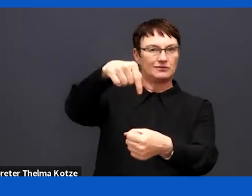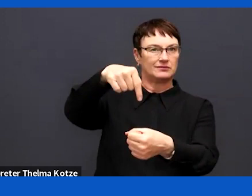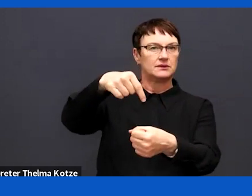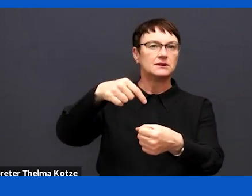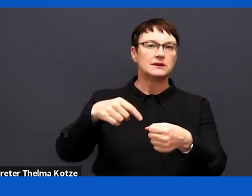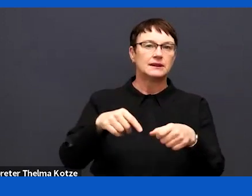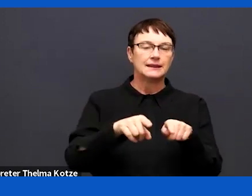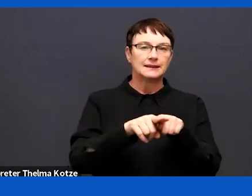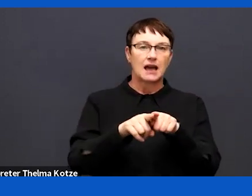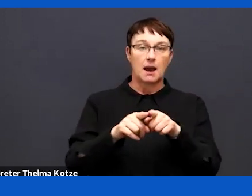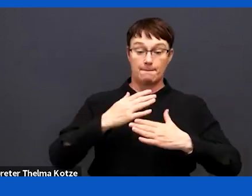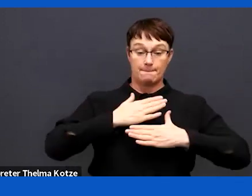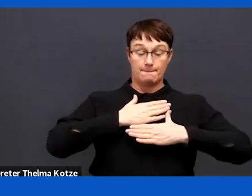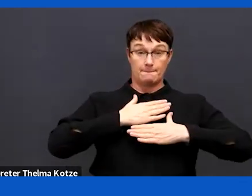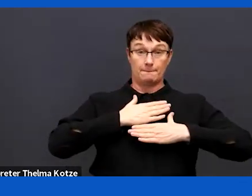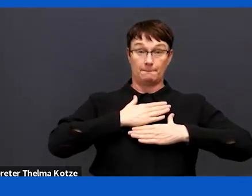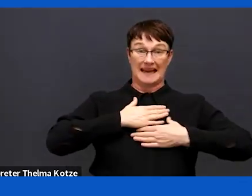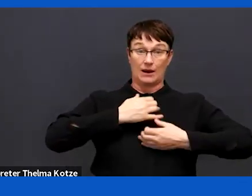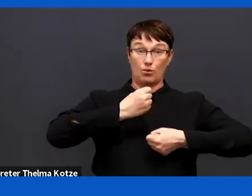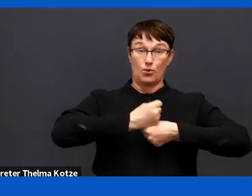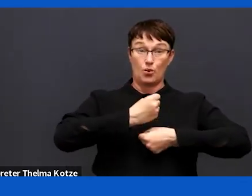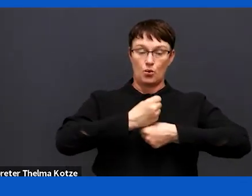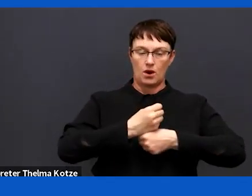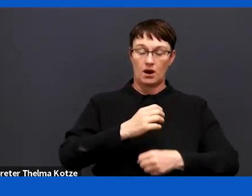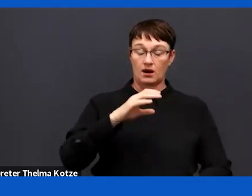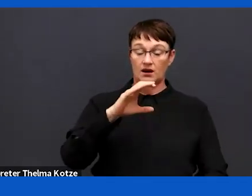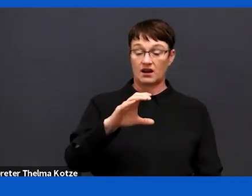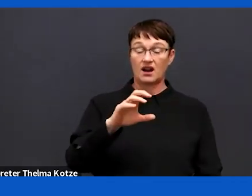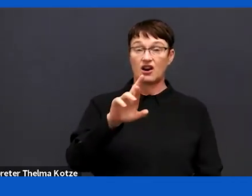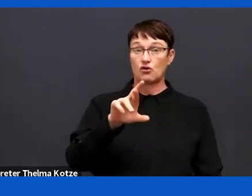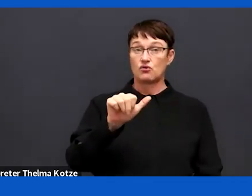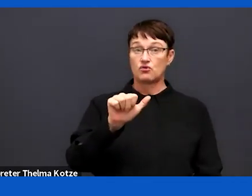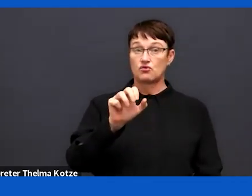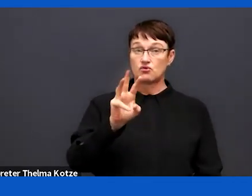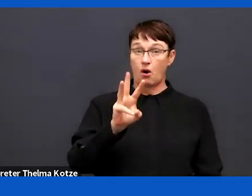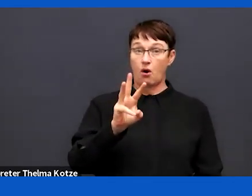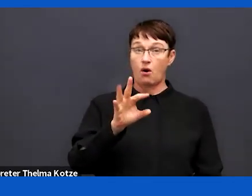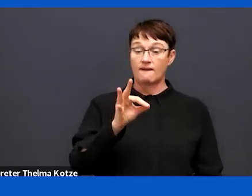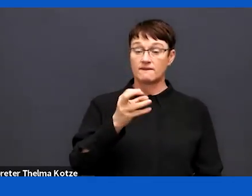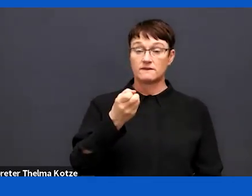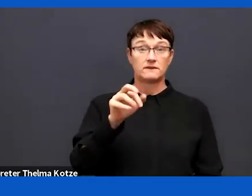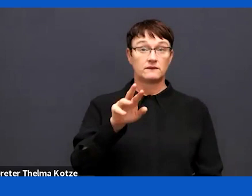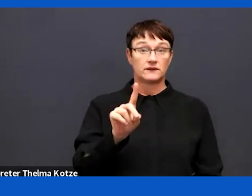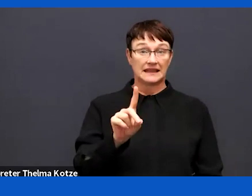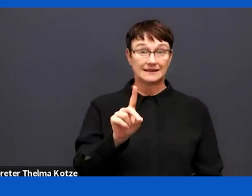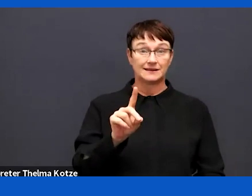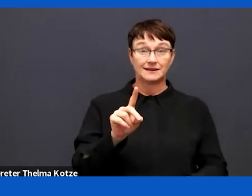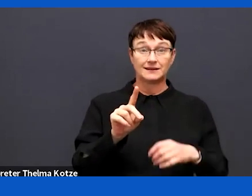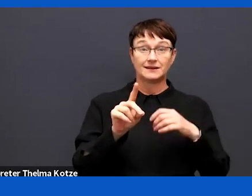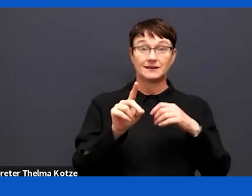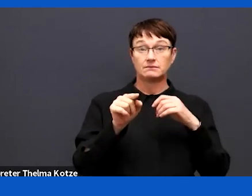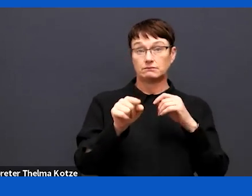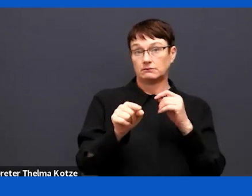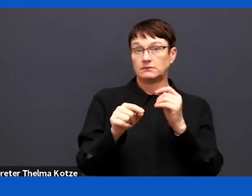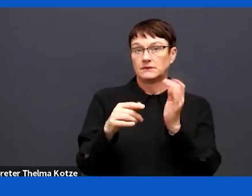accessibility space, it's also being very clear about producing accurate results if you're using AI. So we provide tools